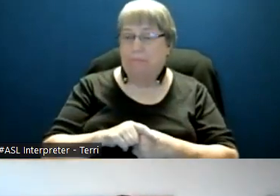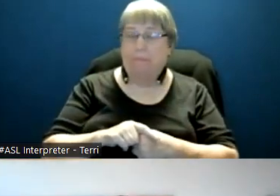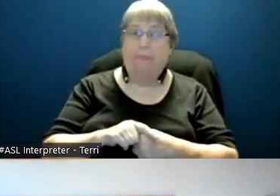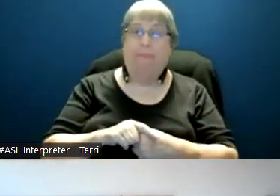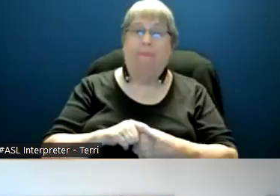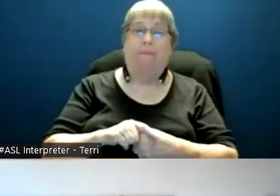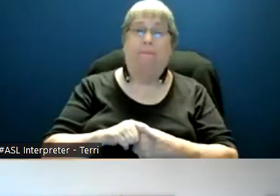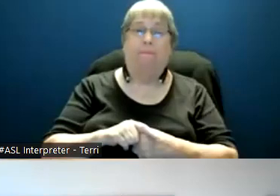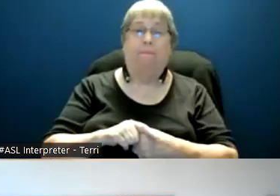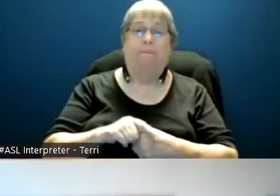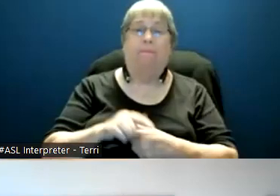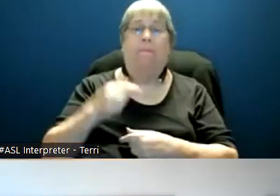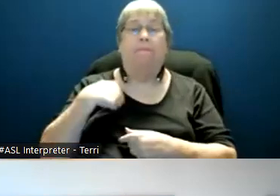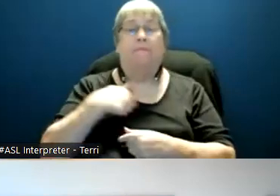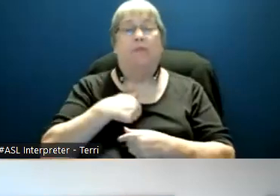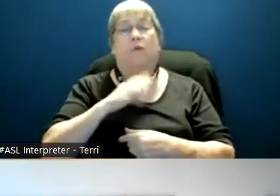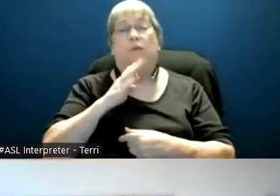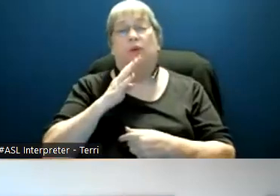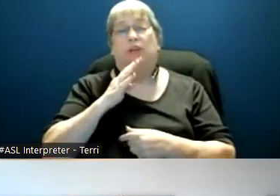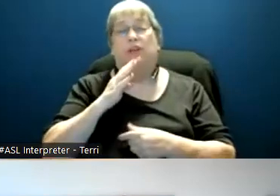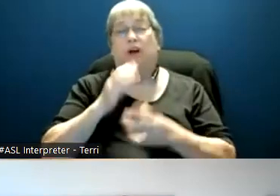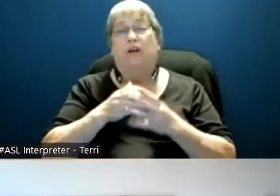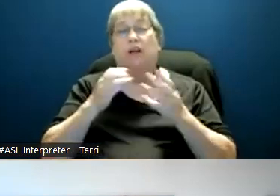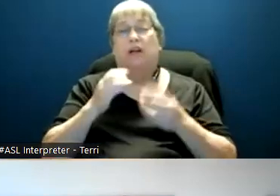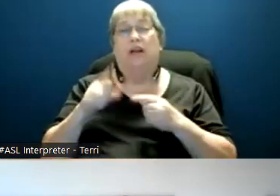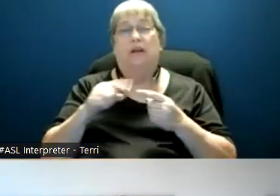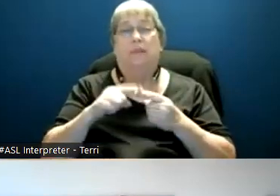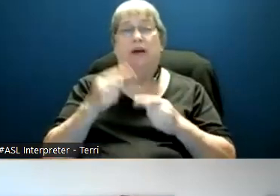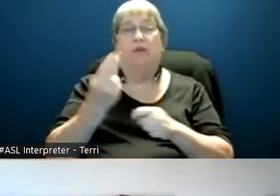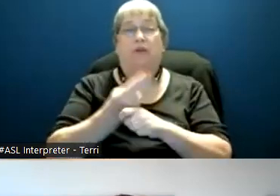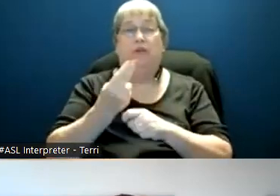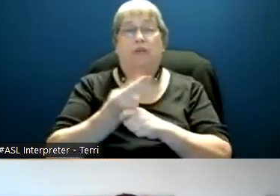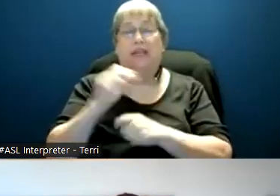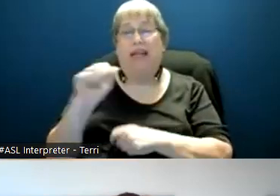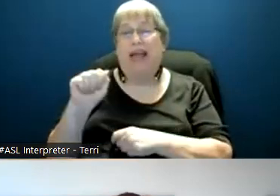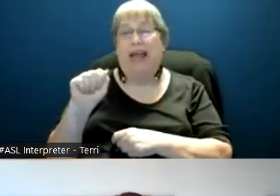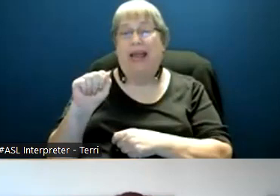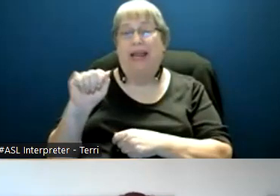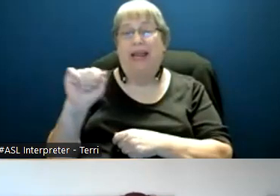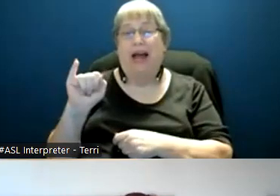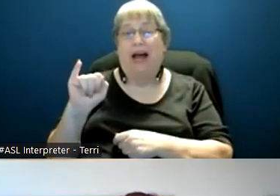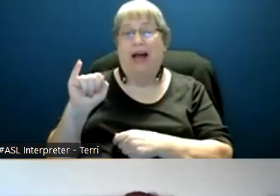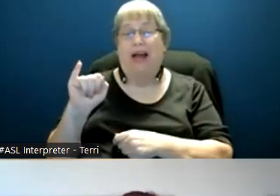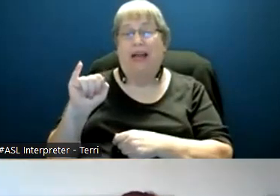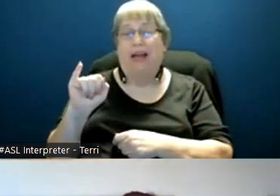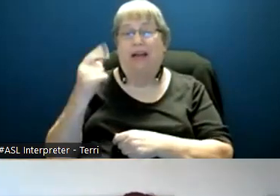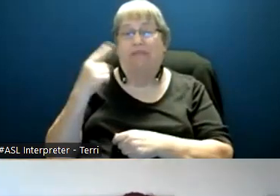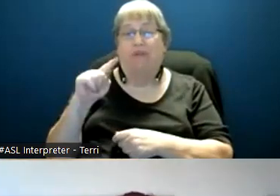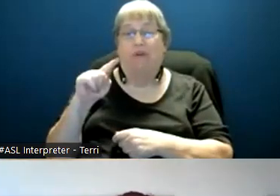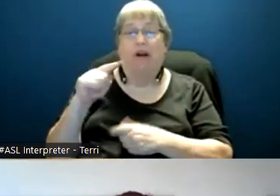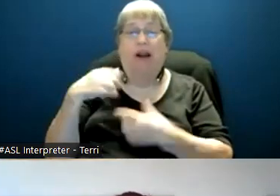Thanks, Dana. We talked a lot about utilizing AI for health literacy and